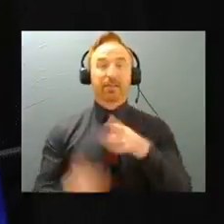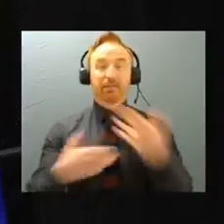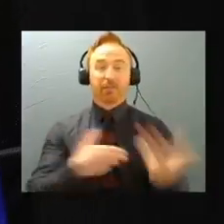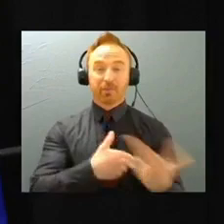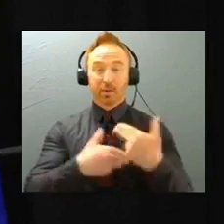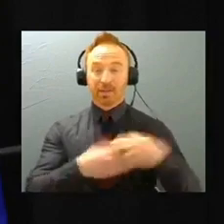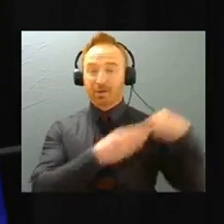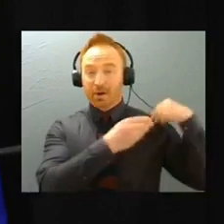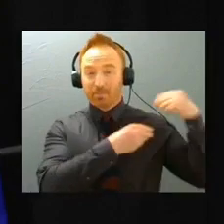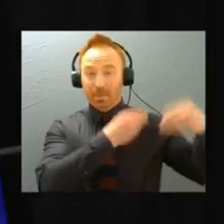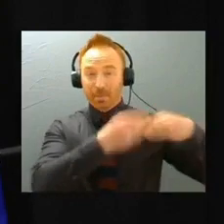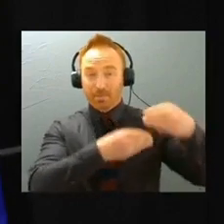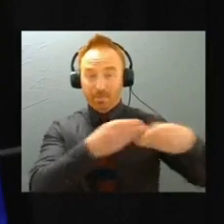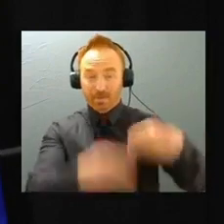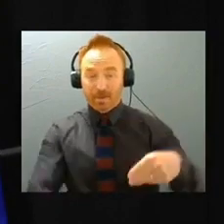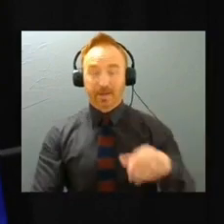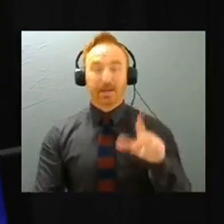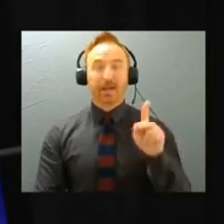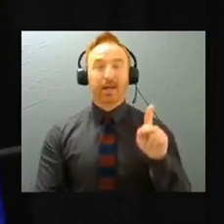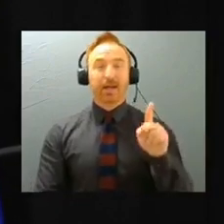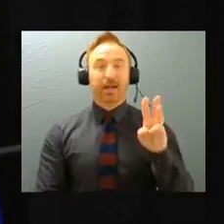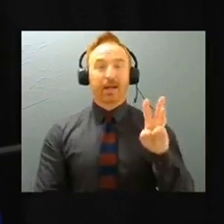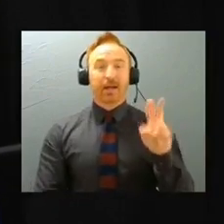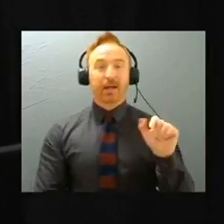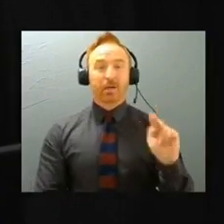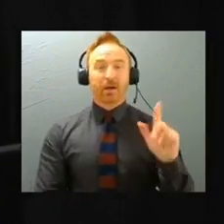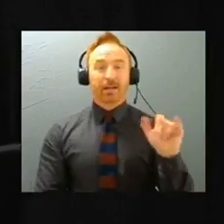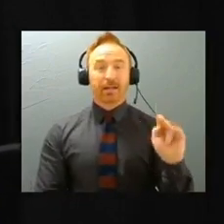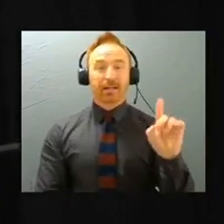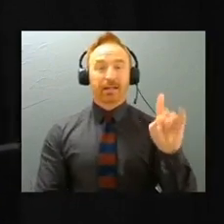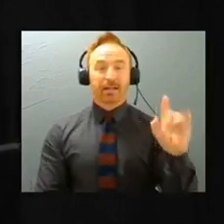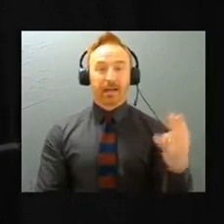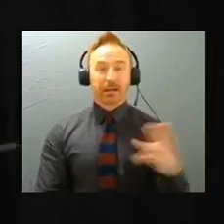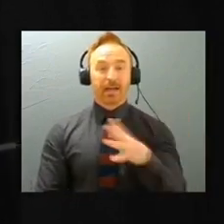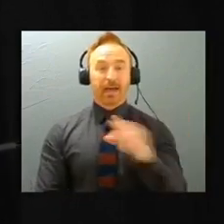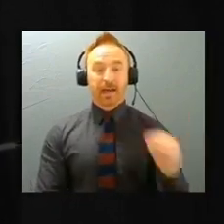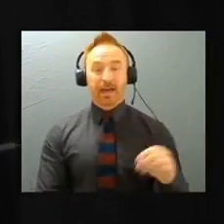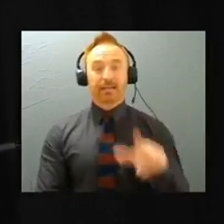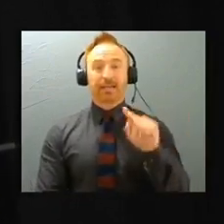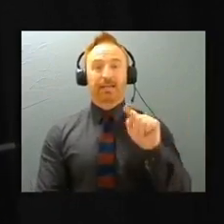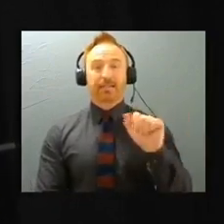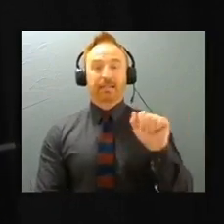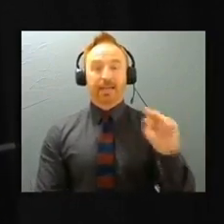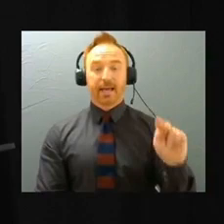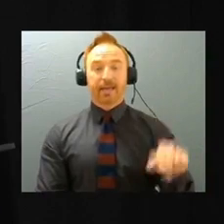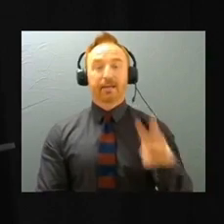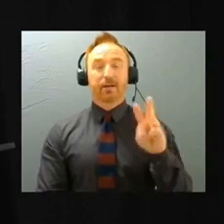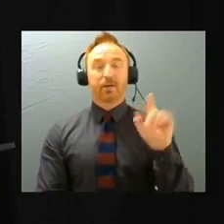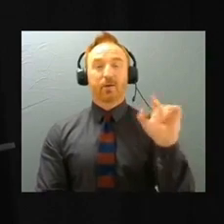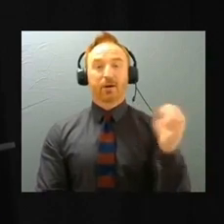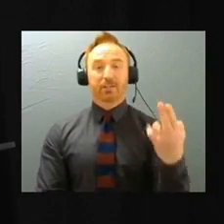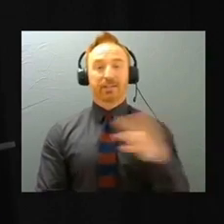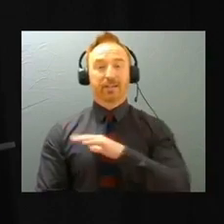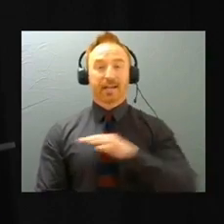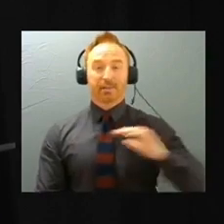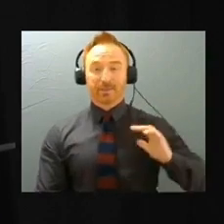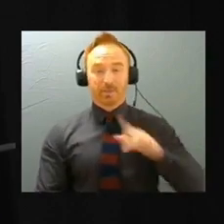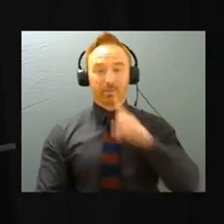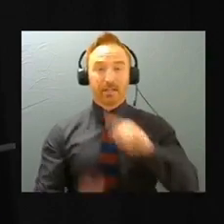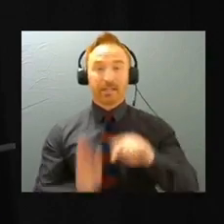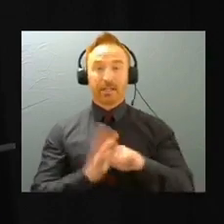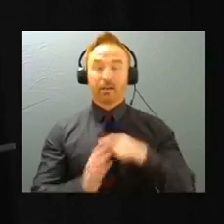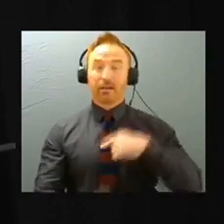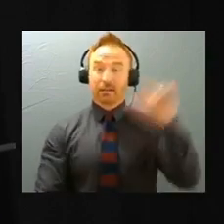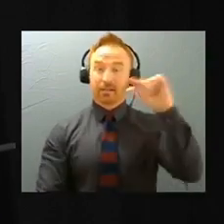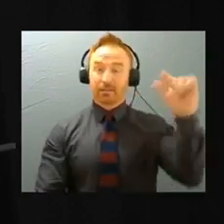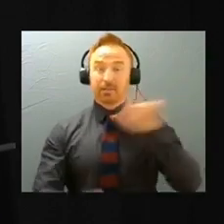of the Kwanlin-Dun First Nation and the Ta'an-Quachin Council. Today, I'm happy to provide an update of our government's response to COVID-19. As you